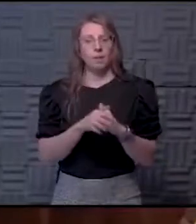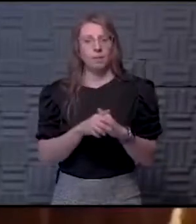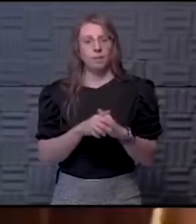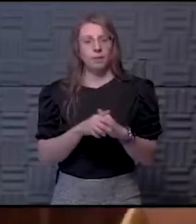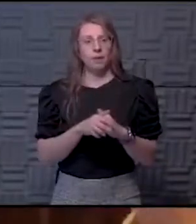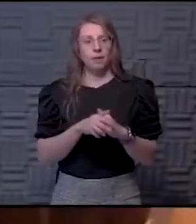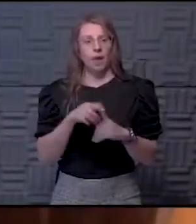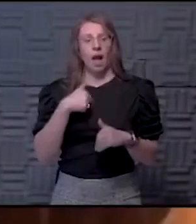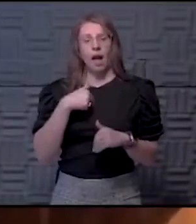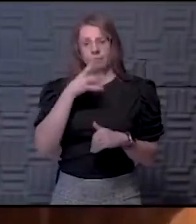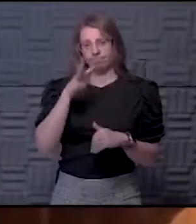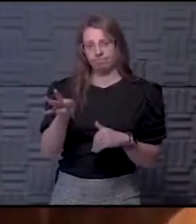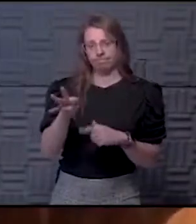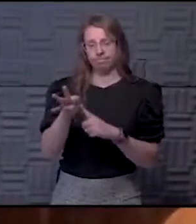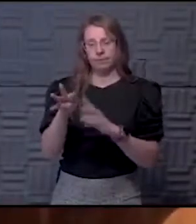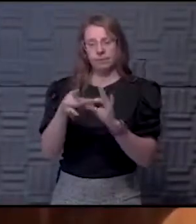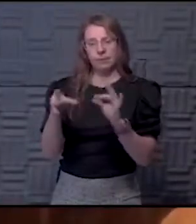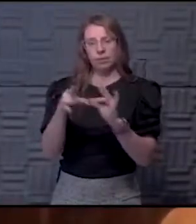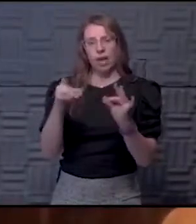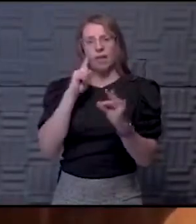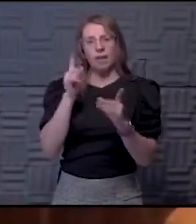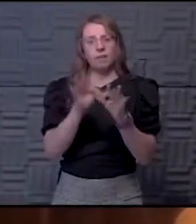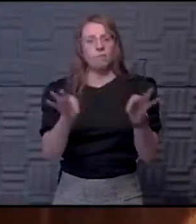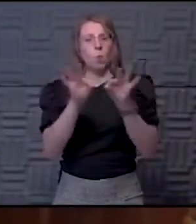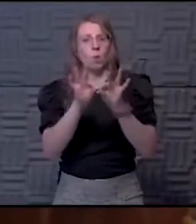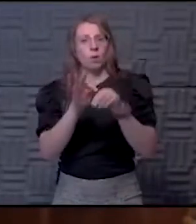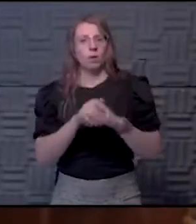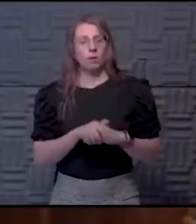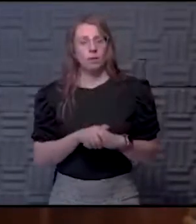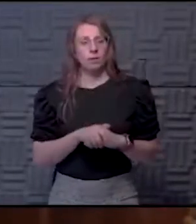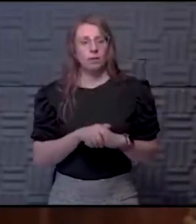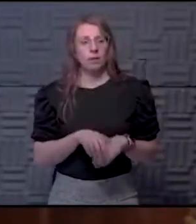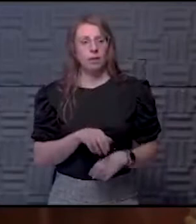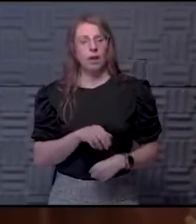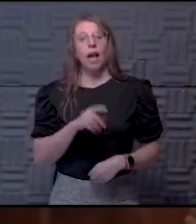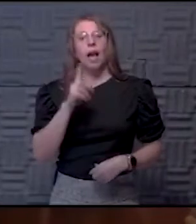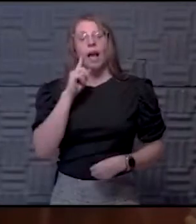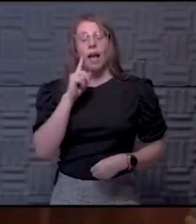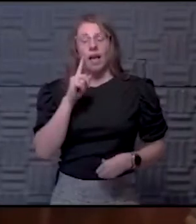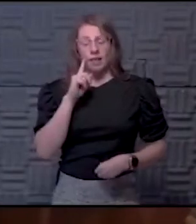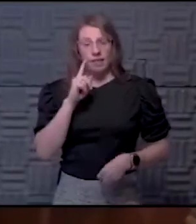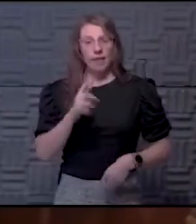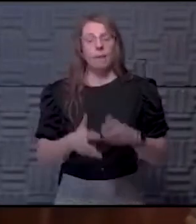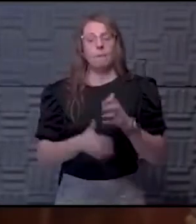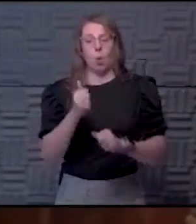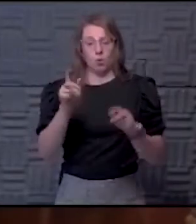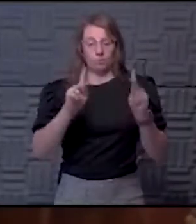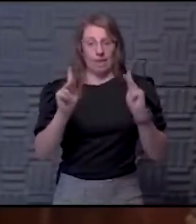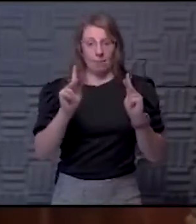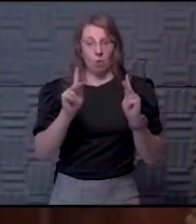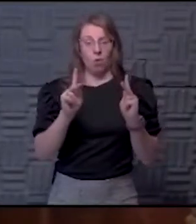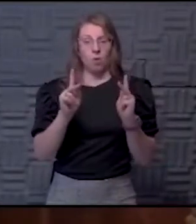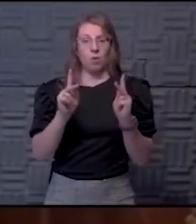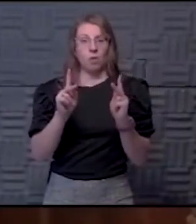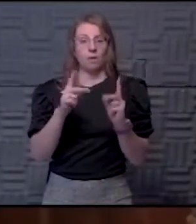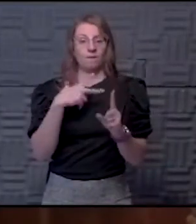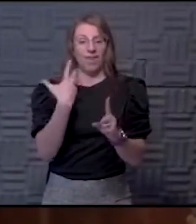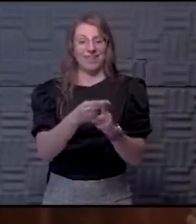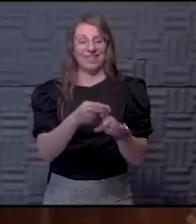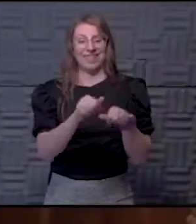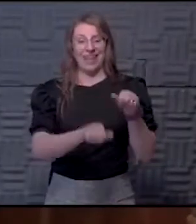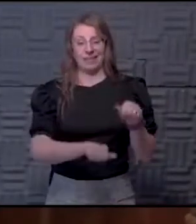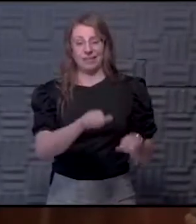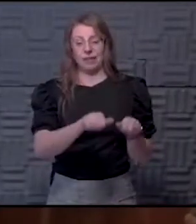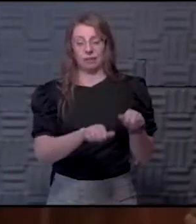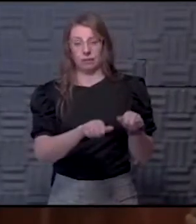to say, and I think it's really important. I think the vast majority of people who are vaccine